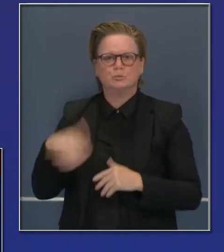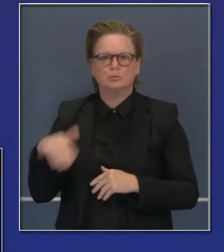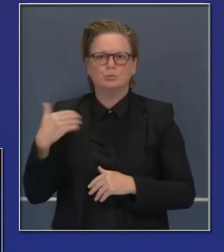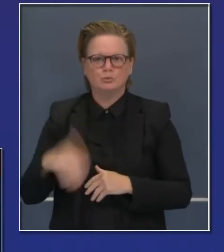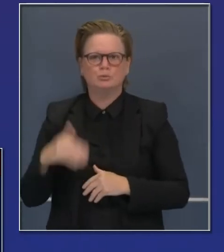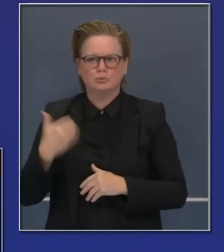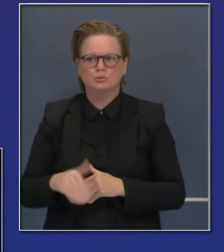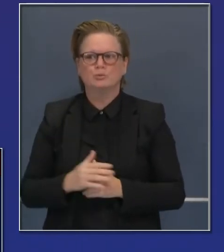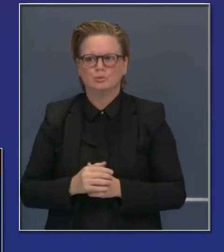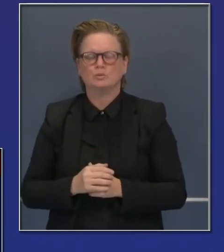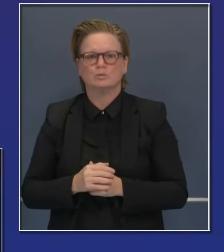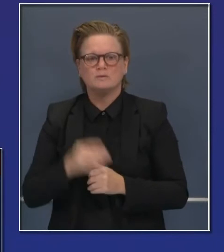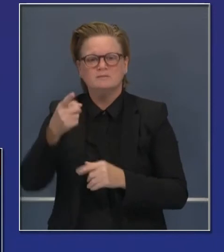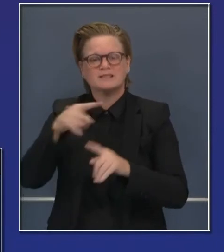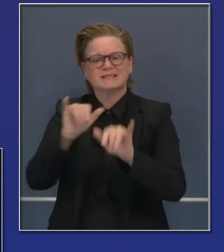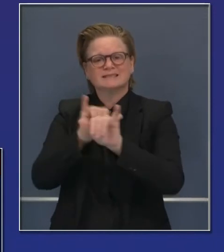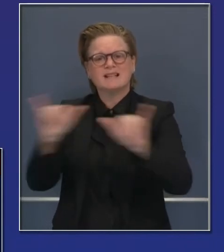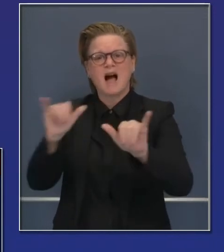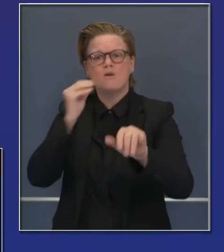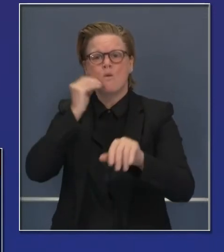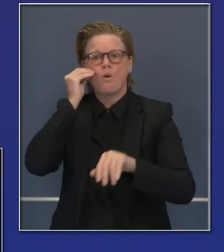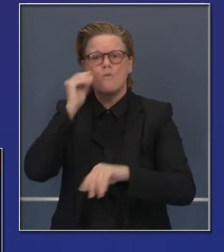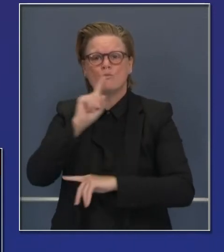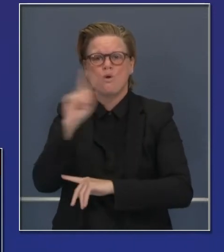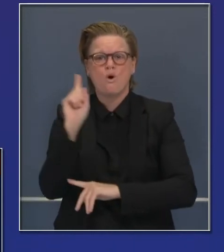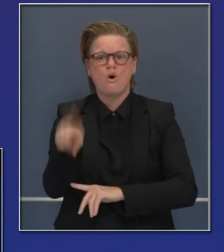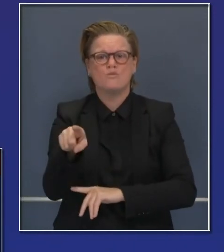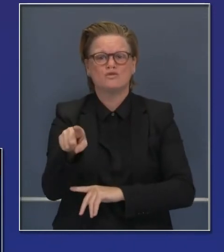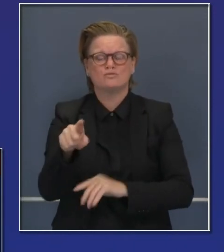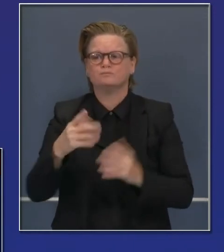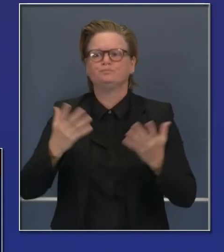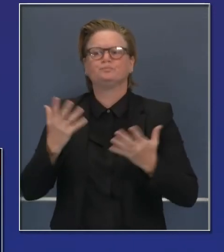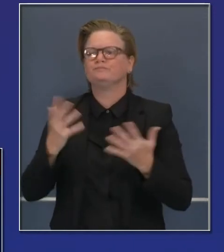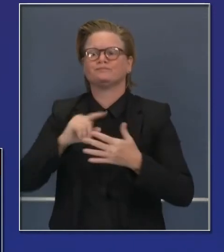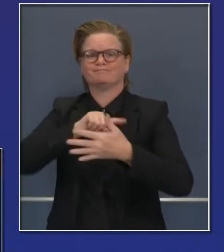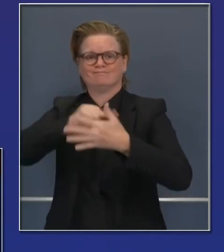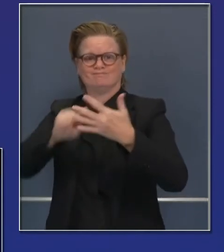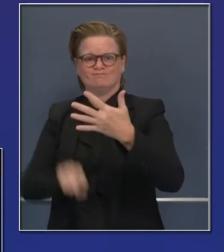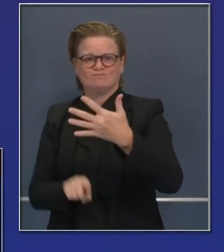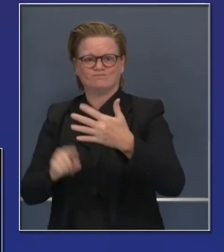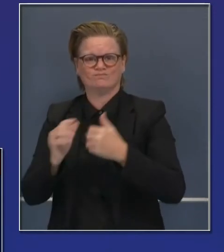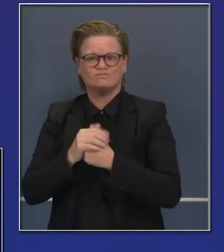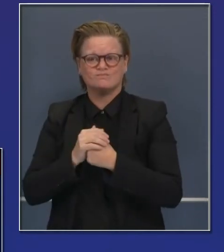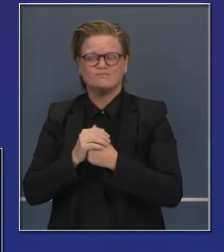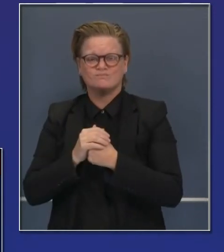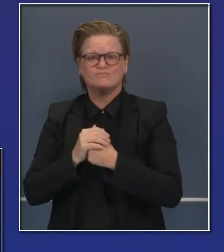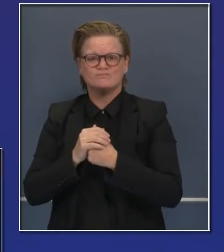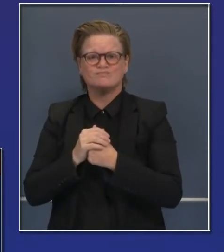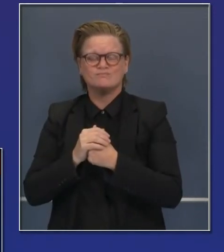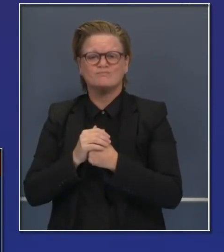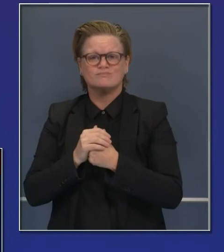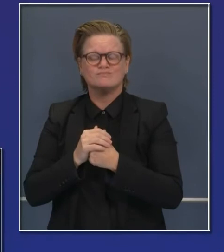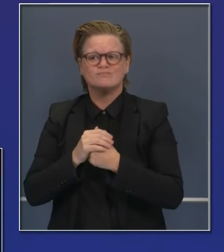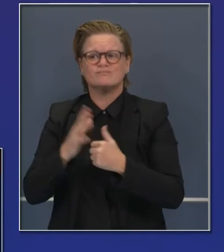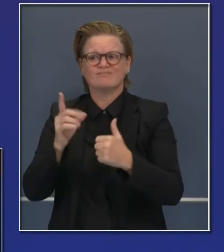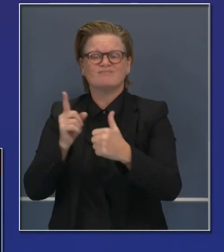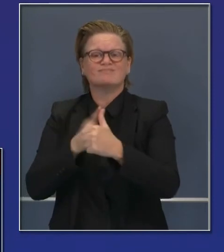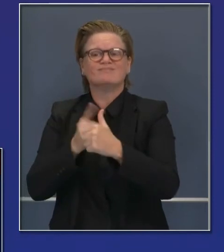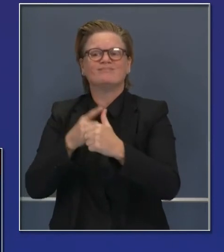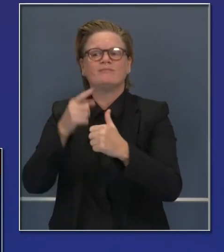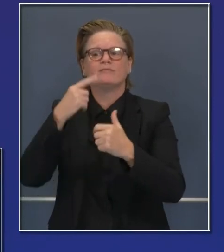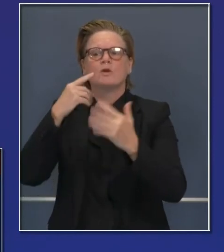is on that list in terms of augmentation and new protocols and new guidelines? Take a